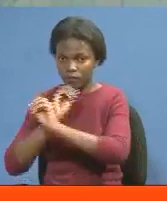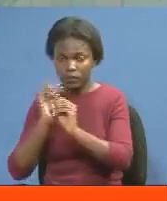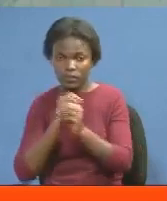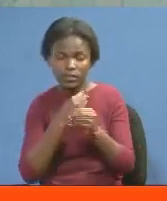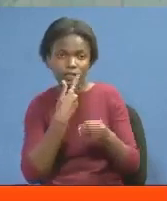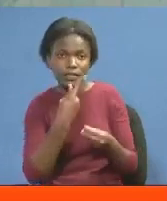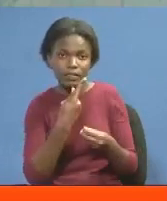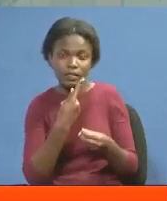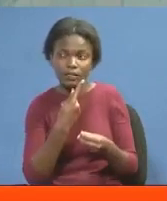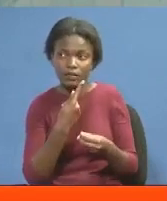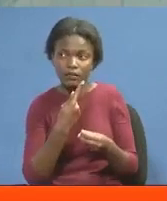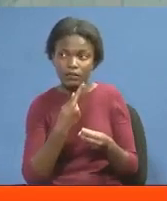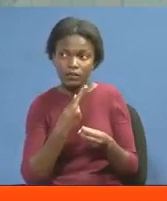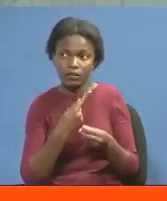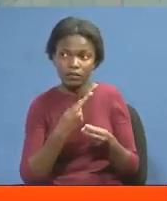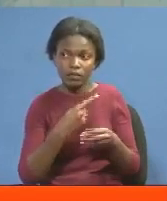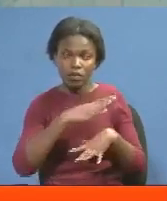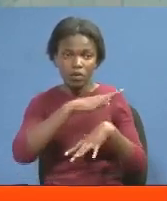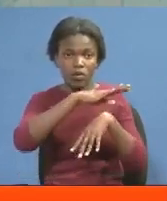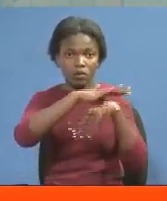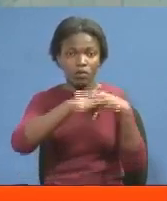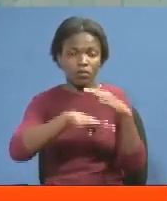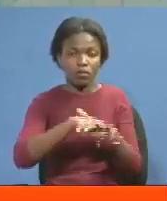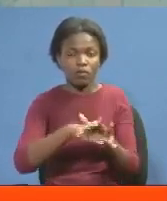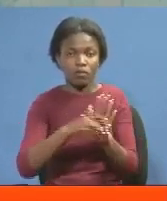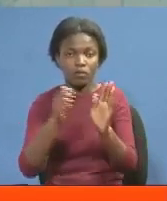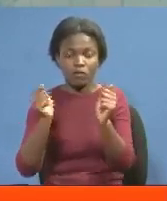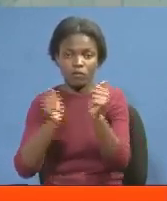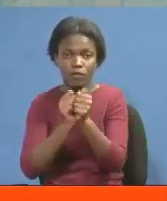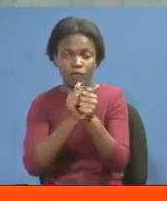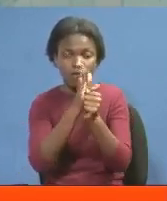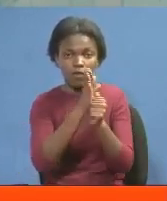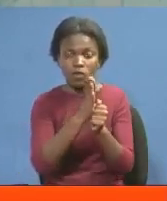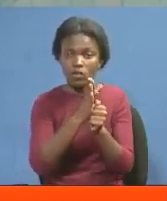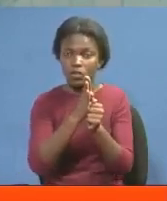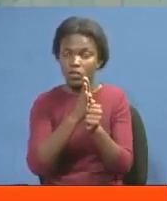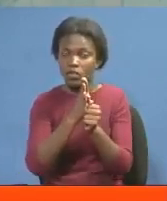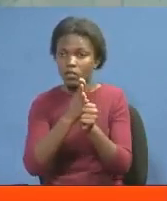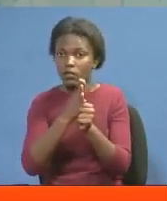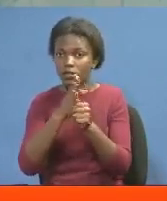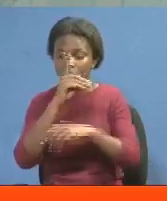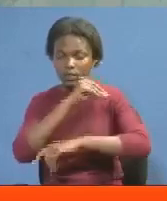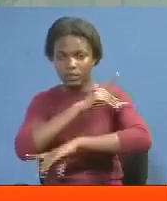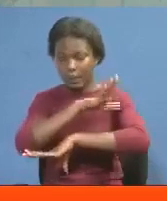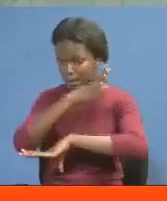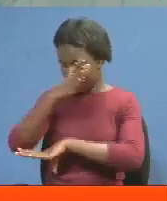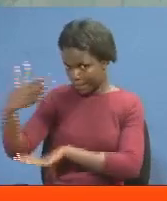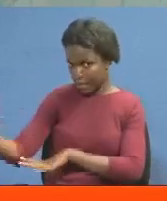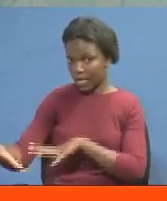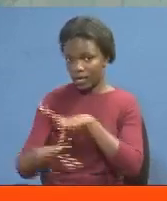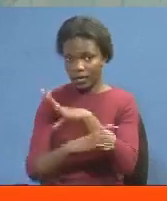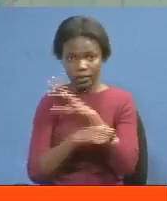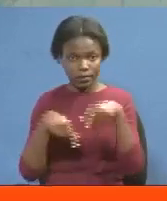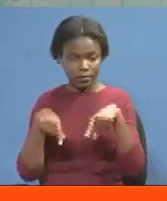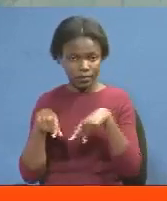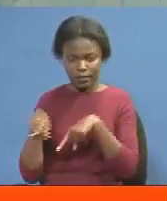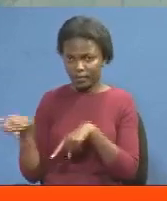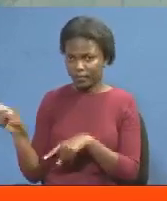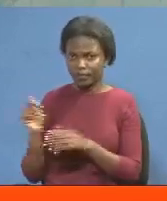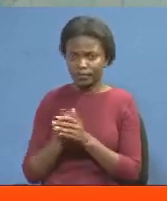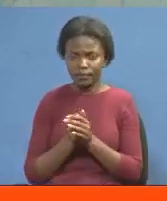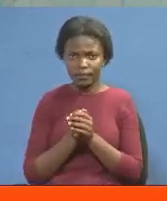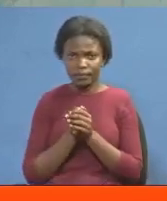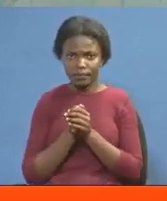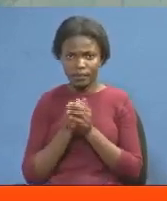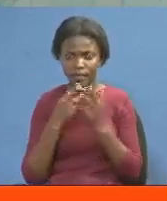say it. Then get all of them, mm-hmm, within 14 days, mm-hmm, to head back to their countries. Yeah. A report I read